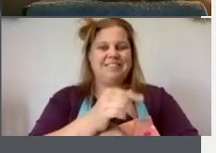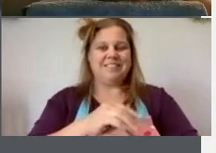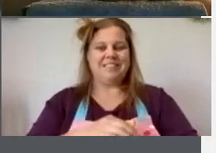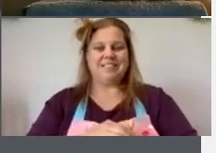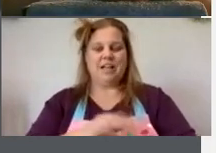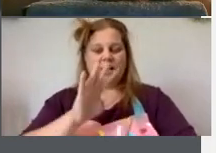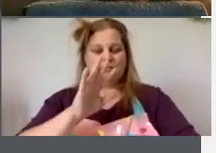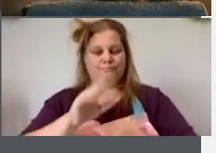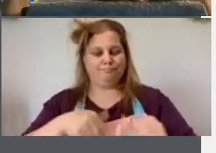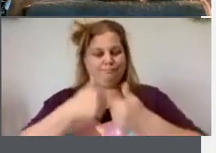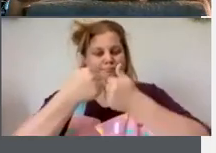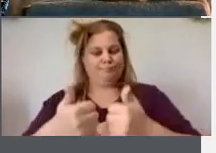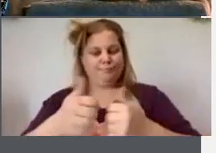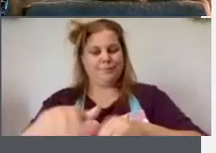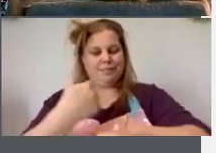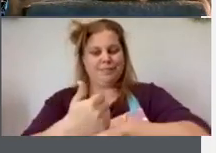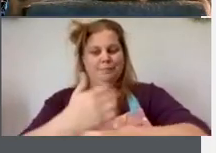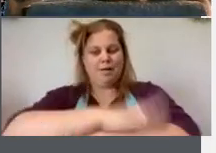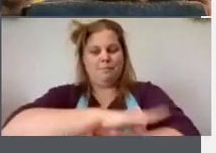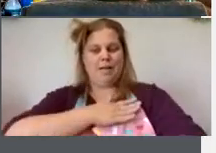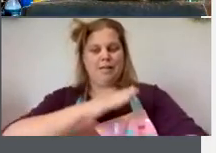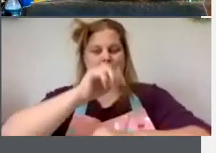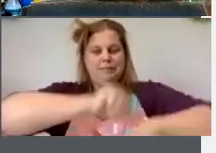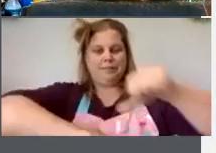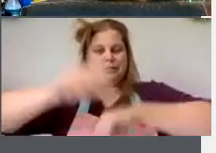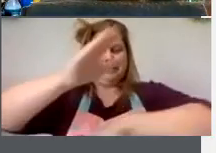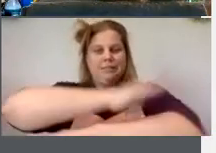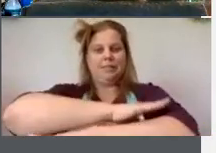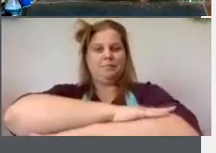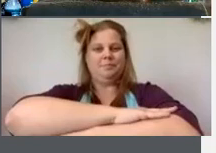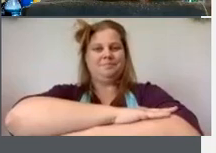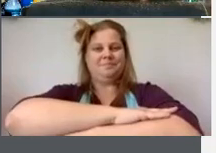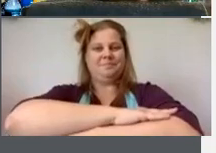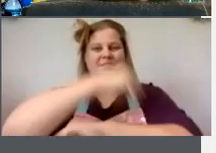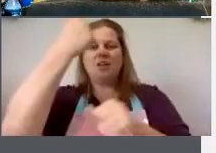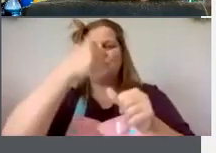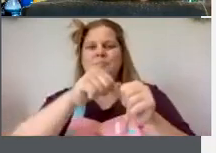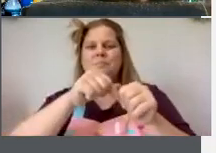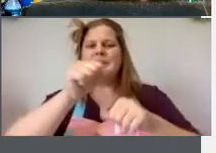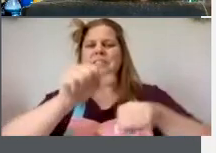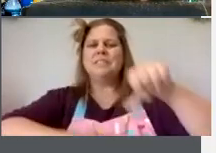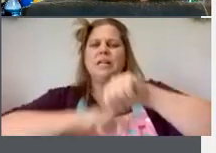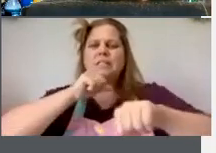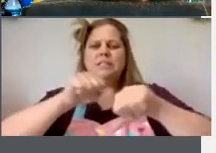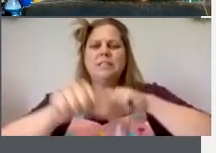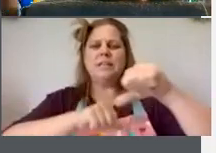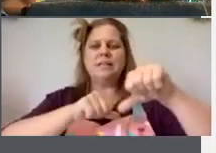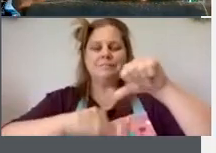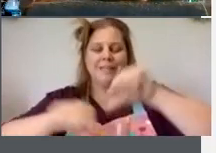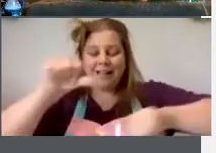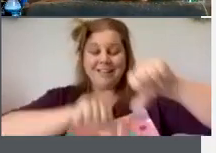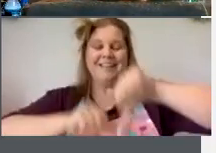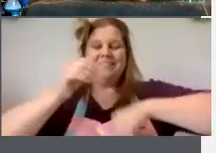table. Okay, all right. Remember the scientific method we talked about? There's